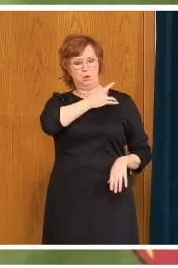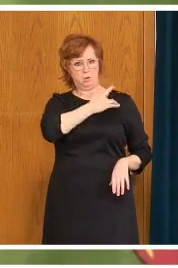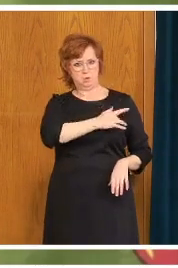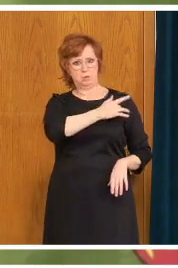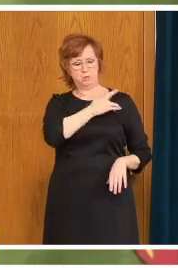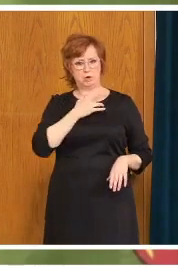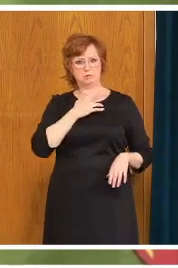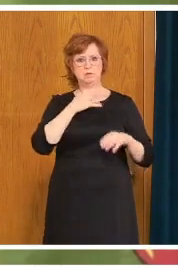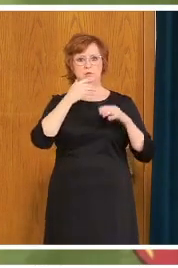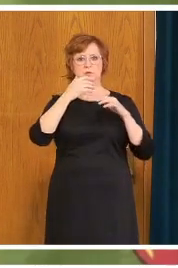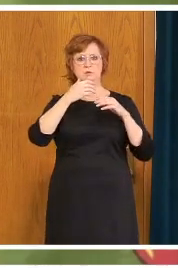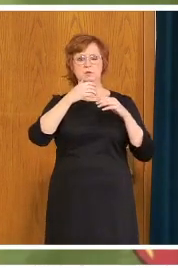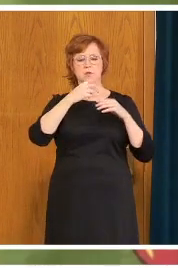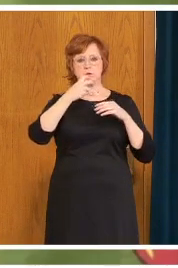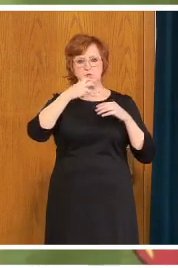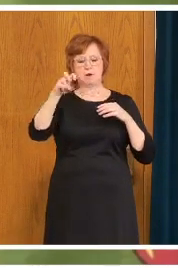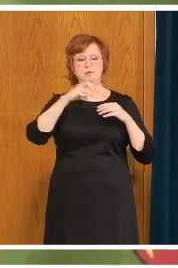like Saskatchewan